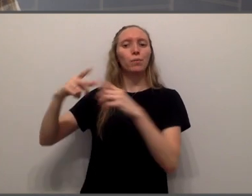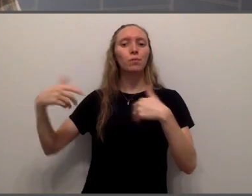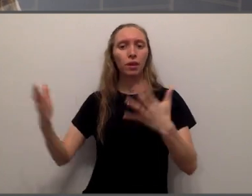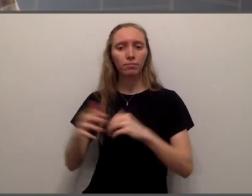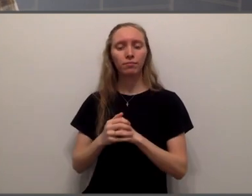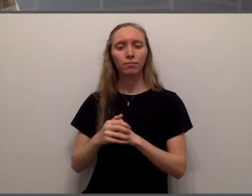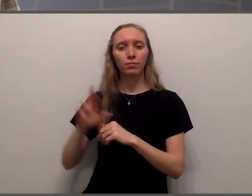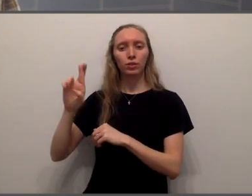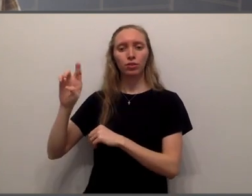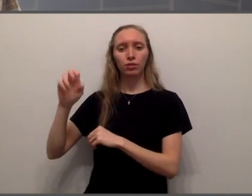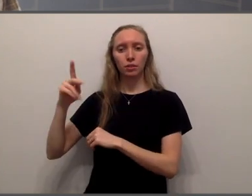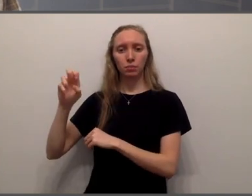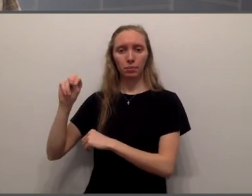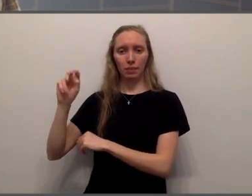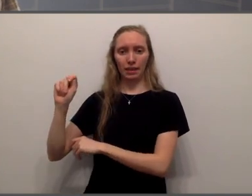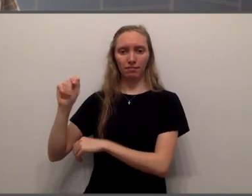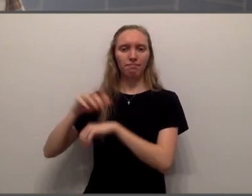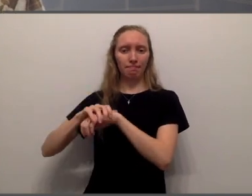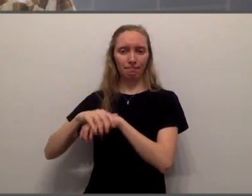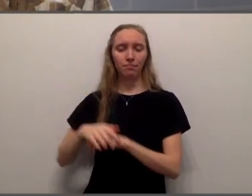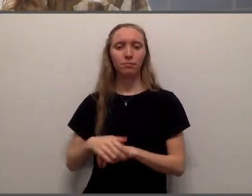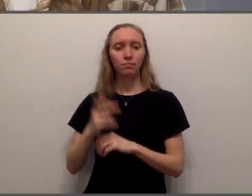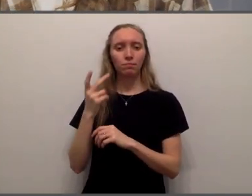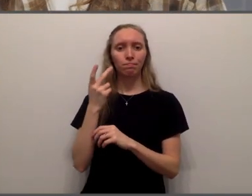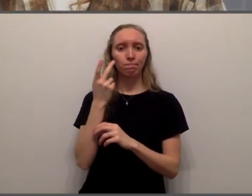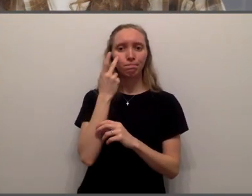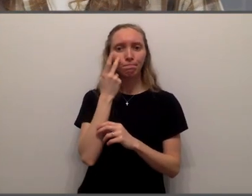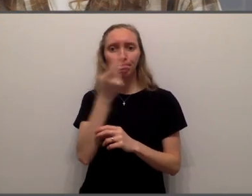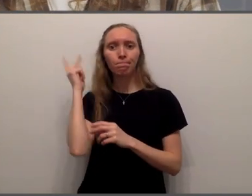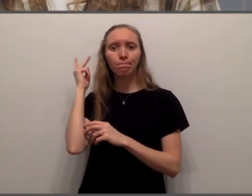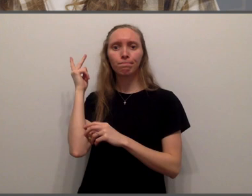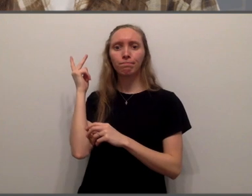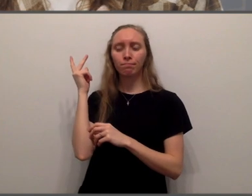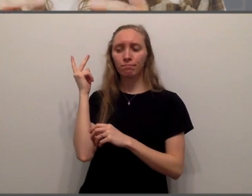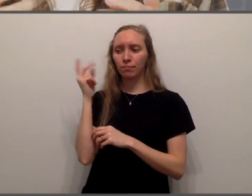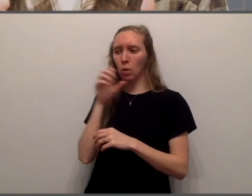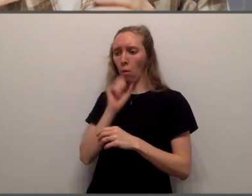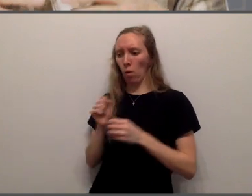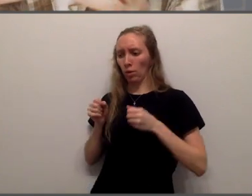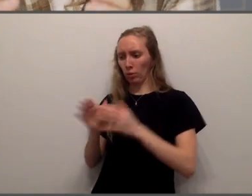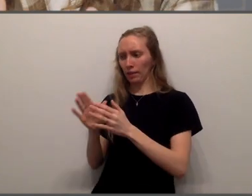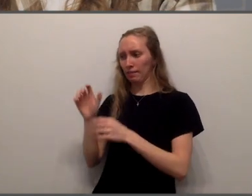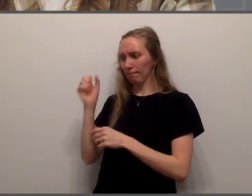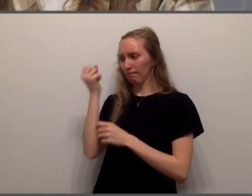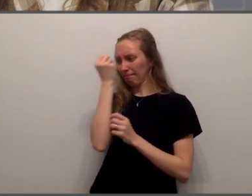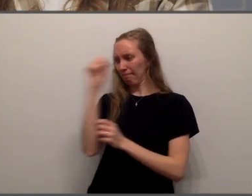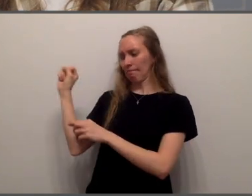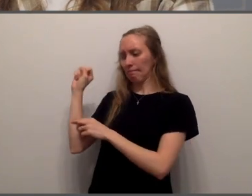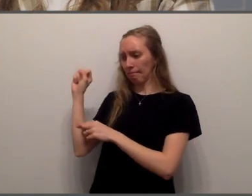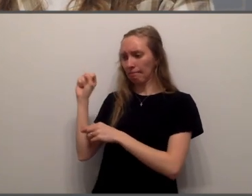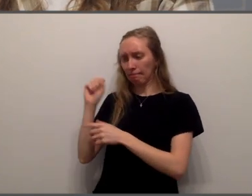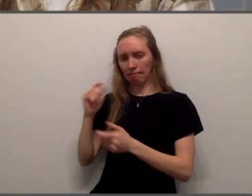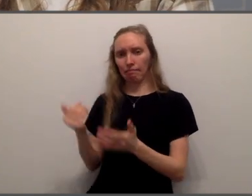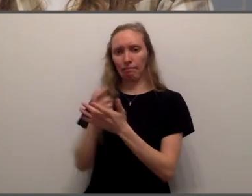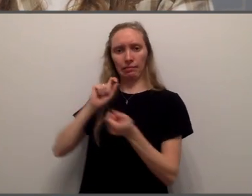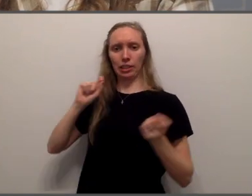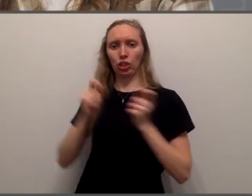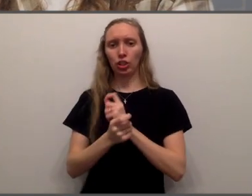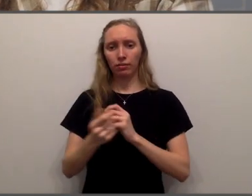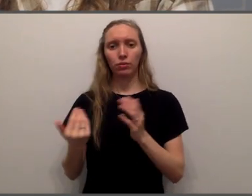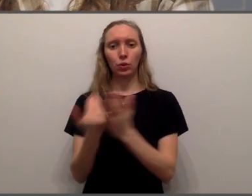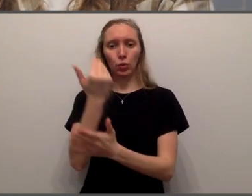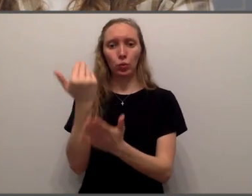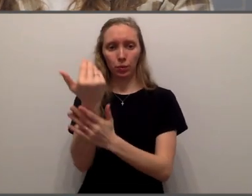and believe. He says that in Mark 1:15. And sometimes he'll just say repent, but he uses this word repent when